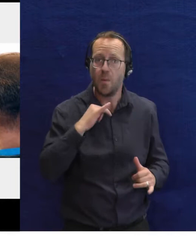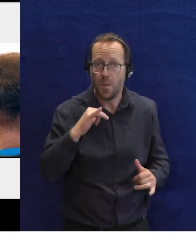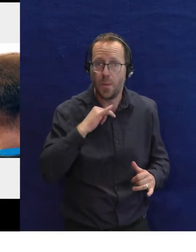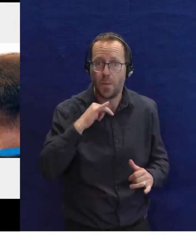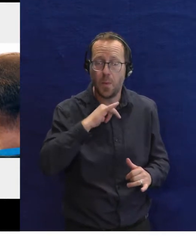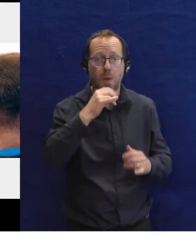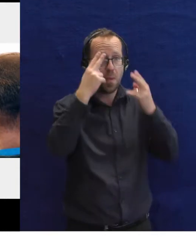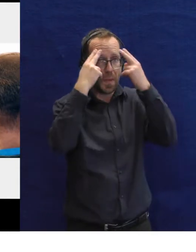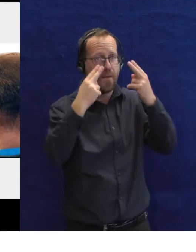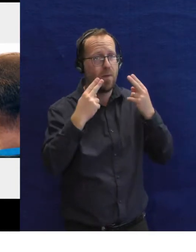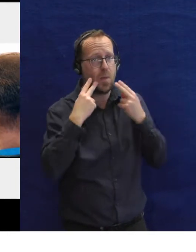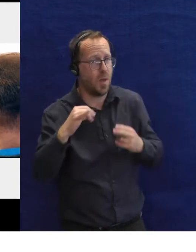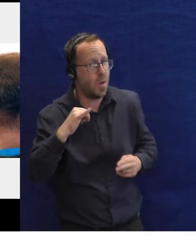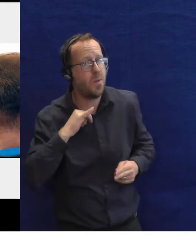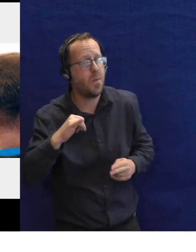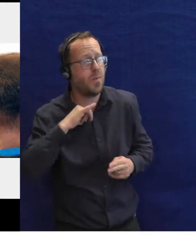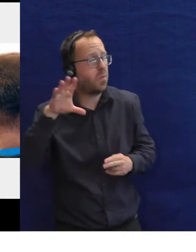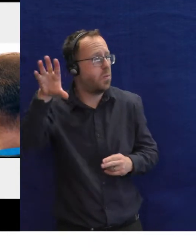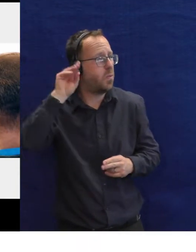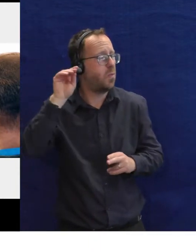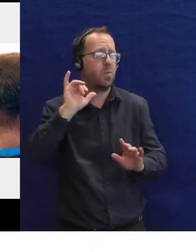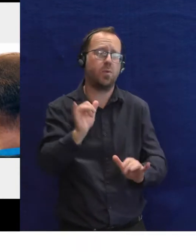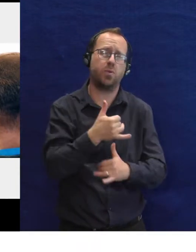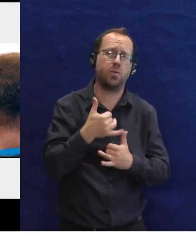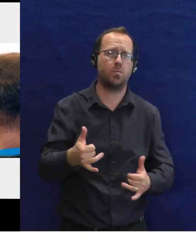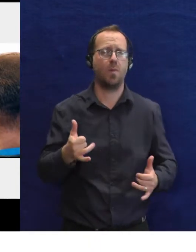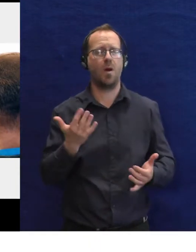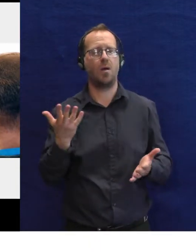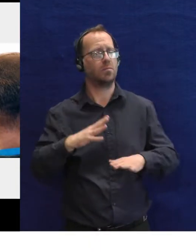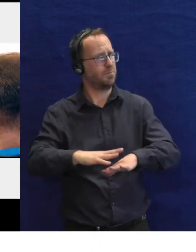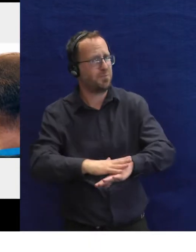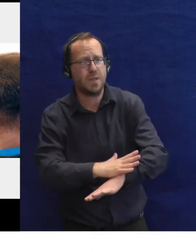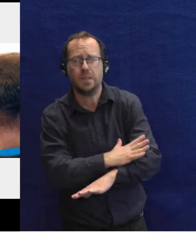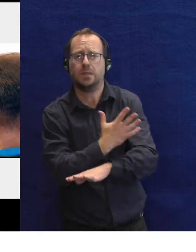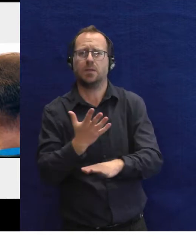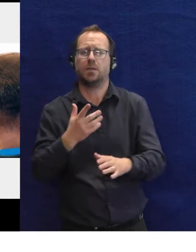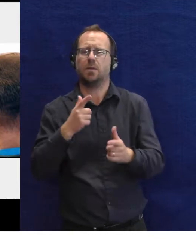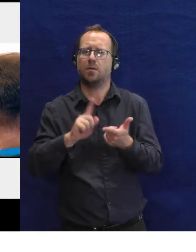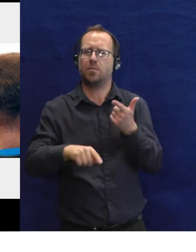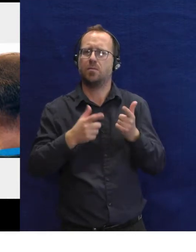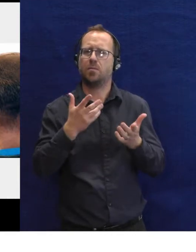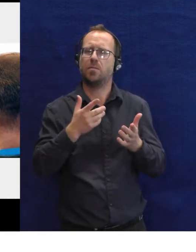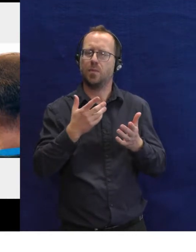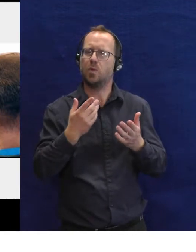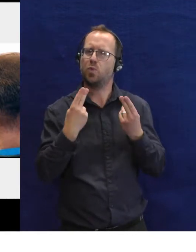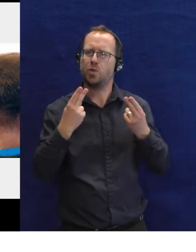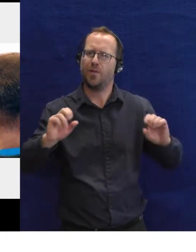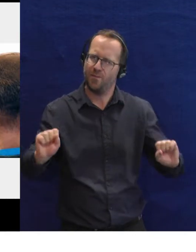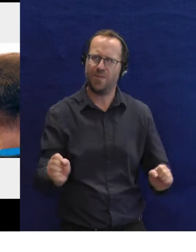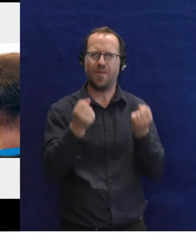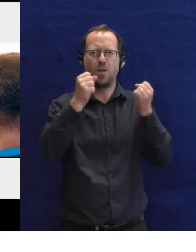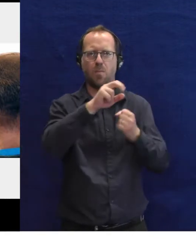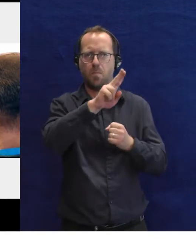classmate to know, in which form should I say it. So they were recording dialogues and dialogues and dialogues, and then later on